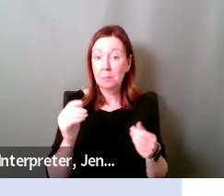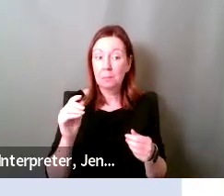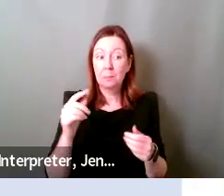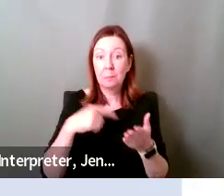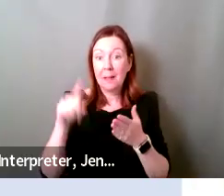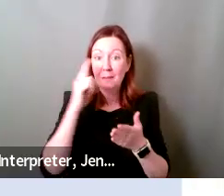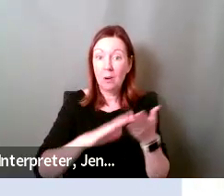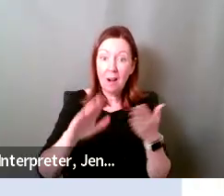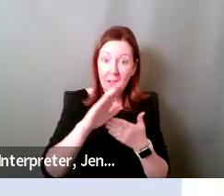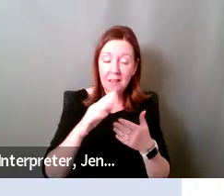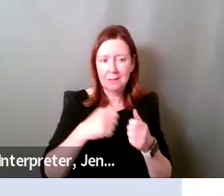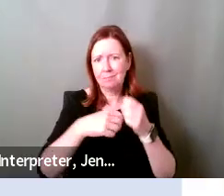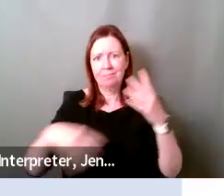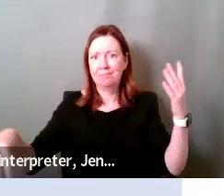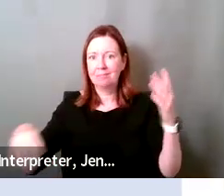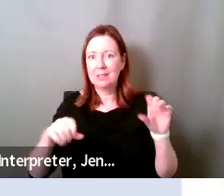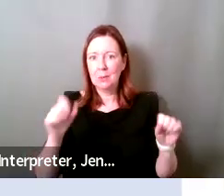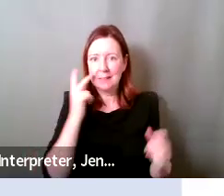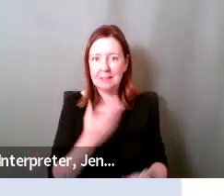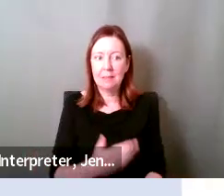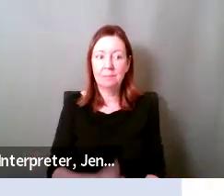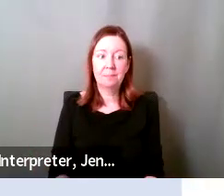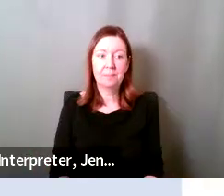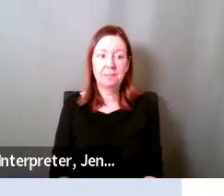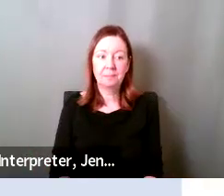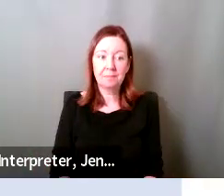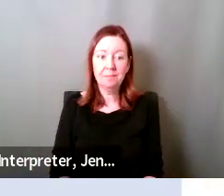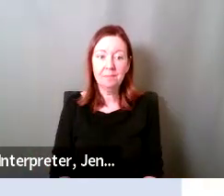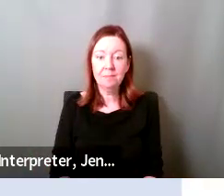paying for college, and the list goes on as you guys can see